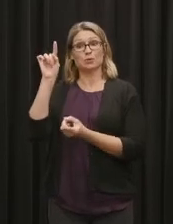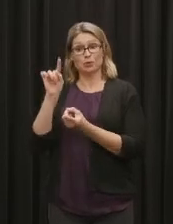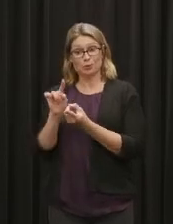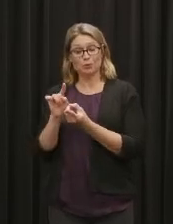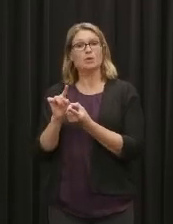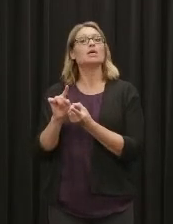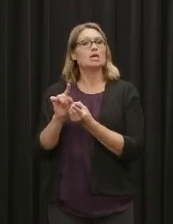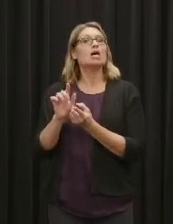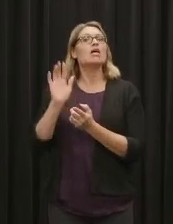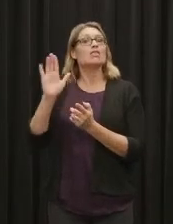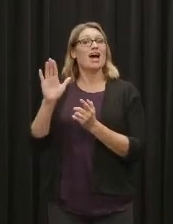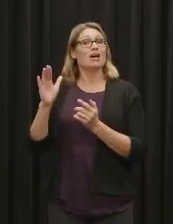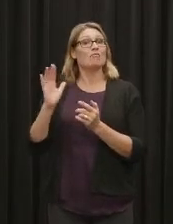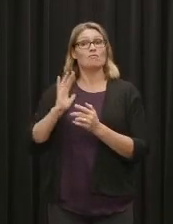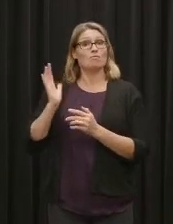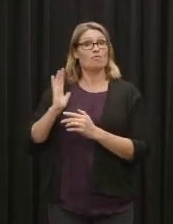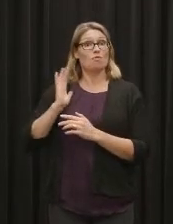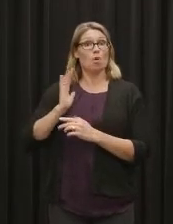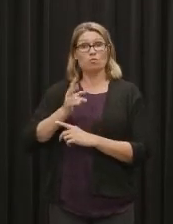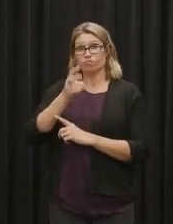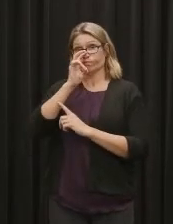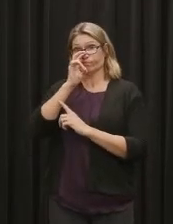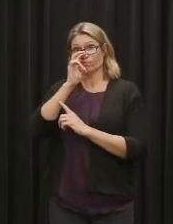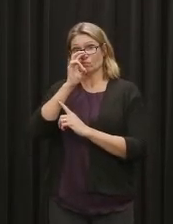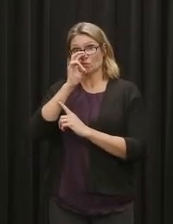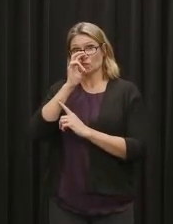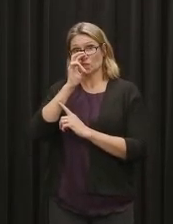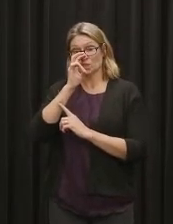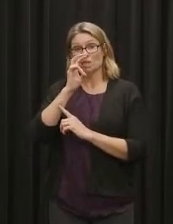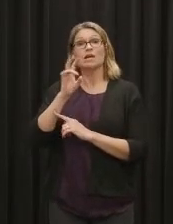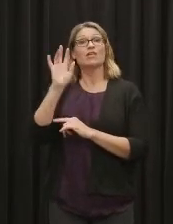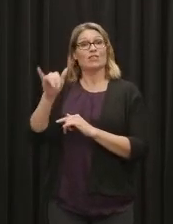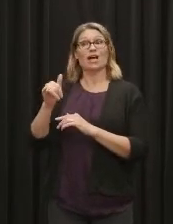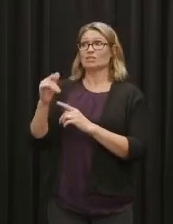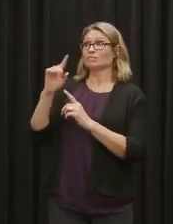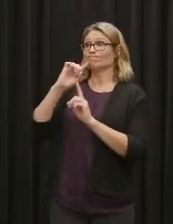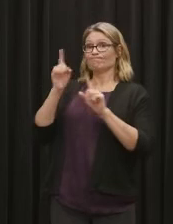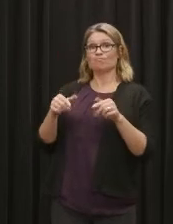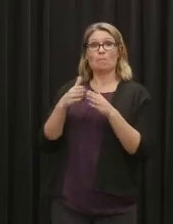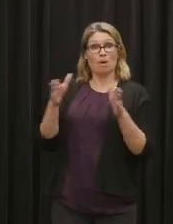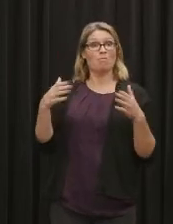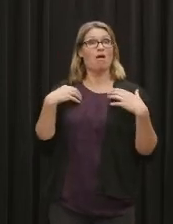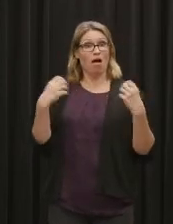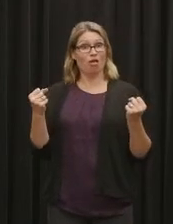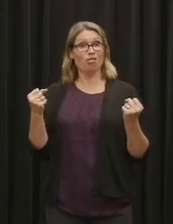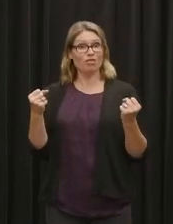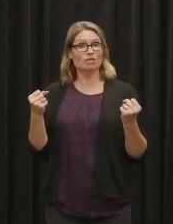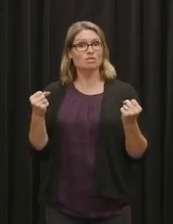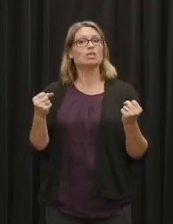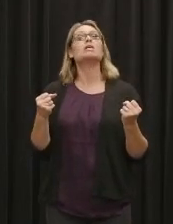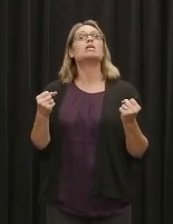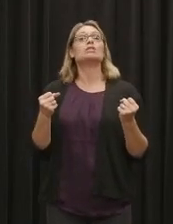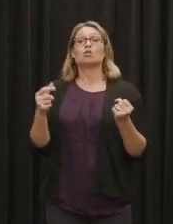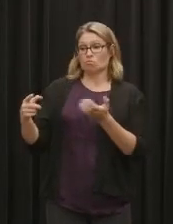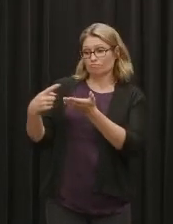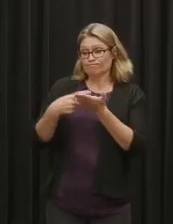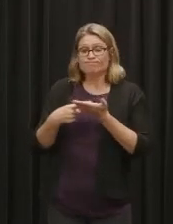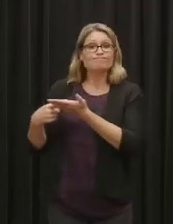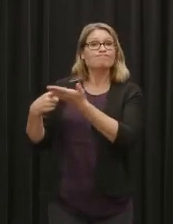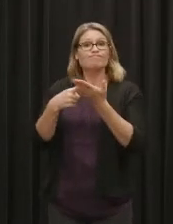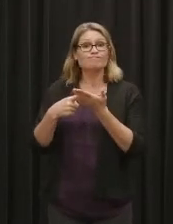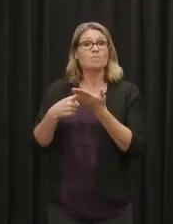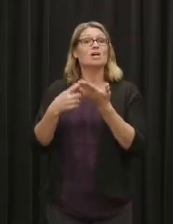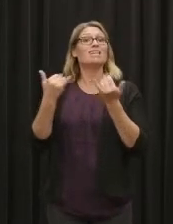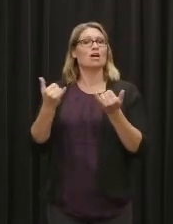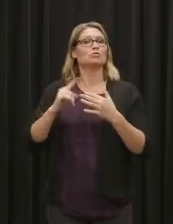recommend lifting some of the restrictions on public movement imposed under our emergency order. Public Health has recommended to Cabinet that Zone 2